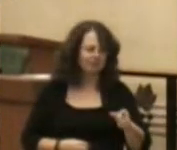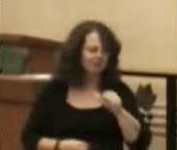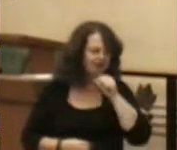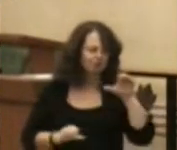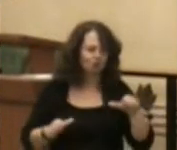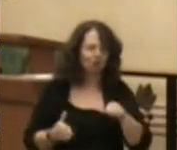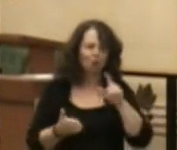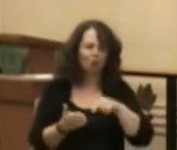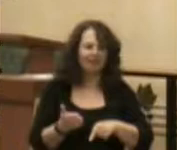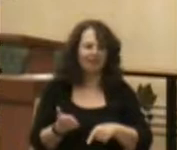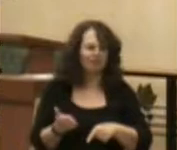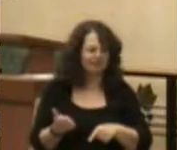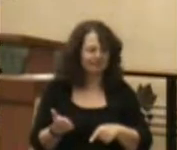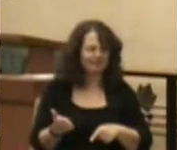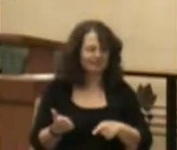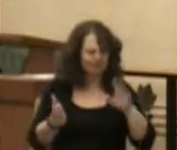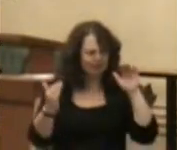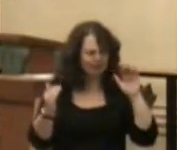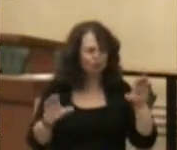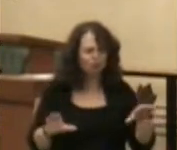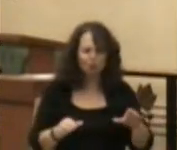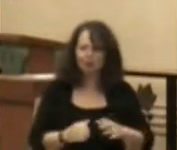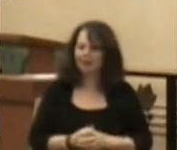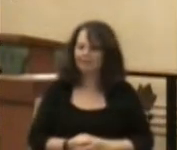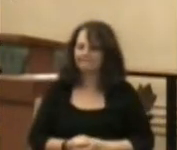what he was told to do.